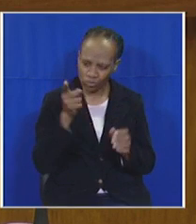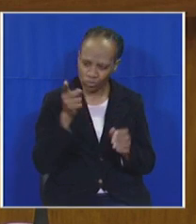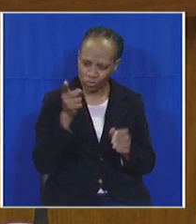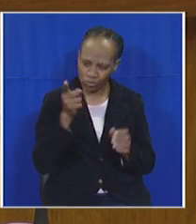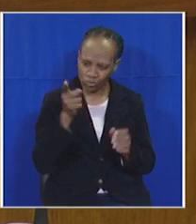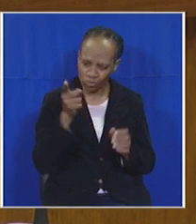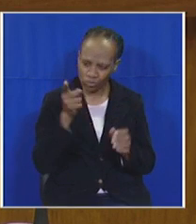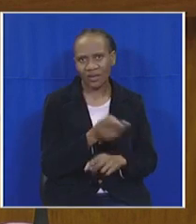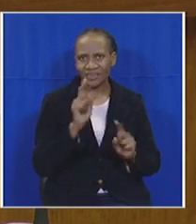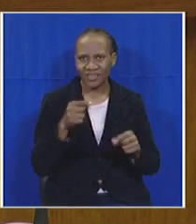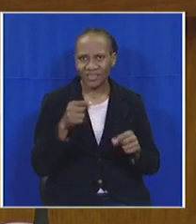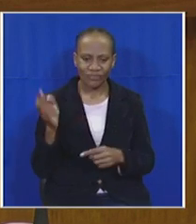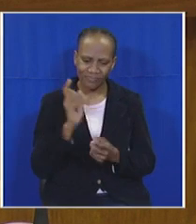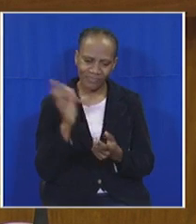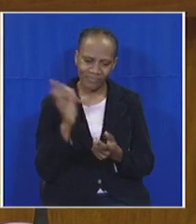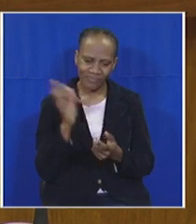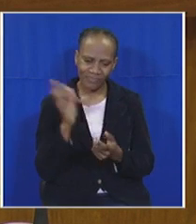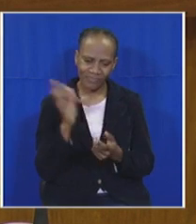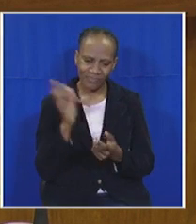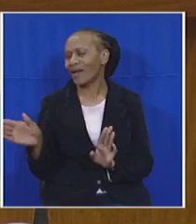then you don't mislead the public.